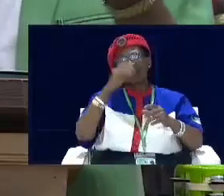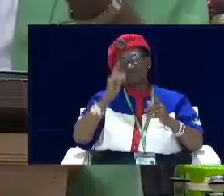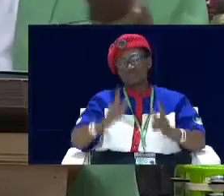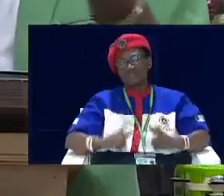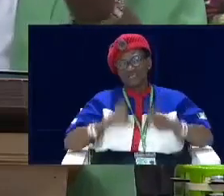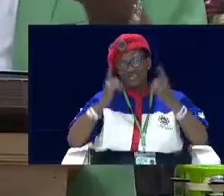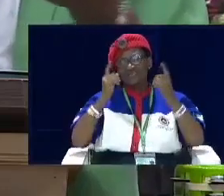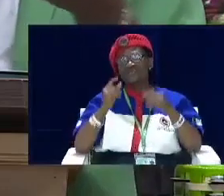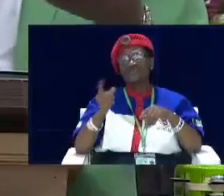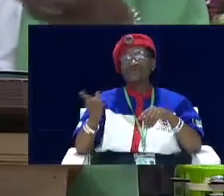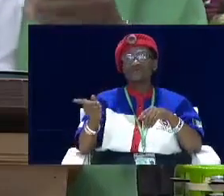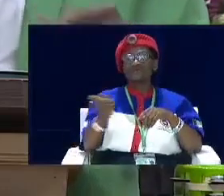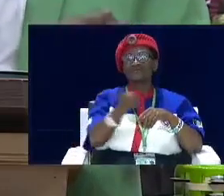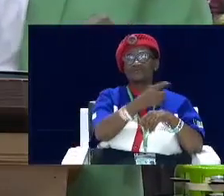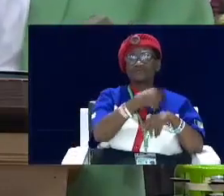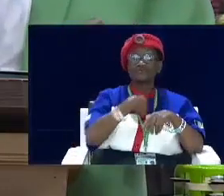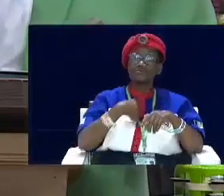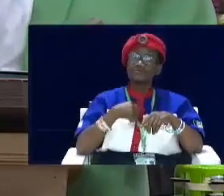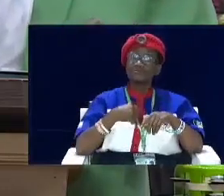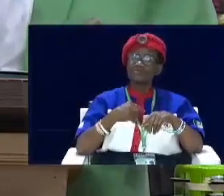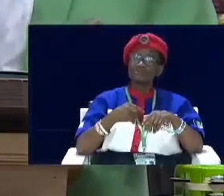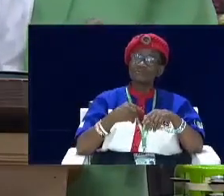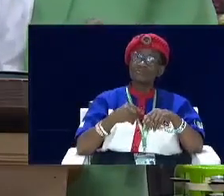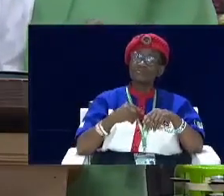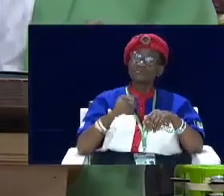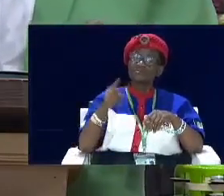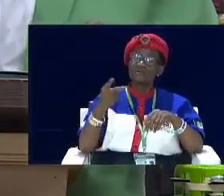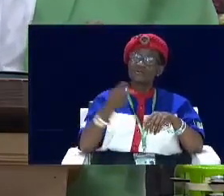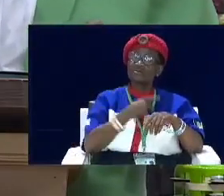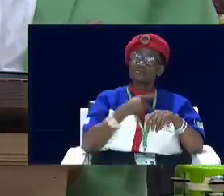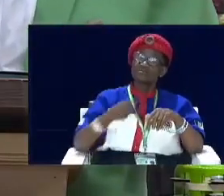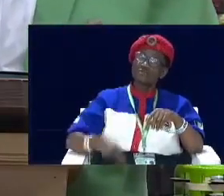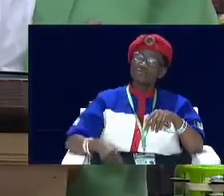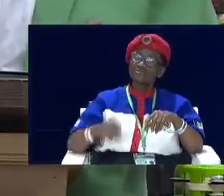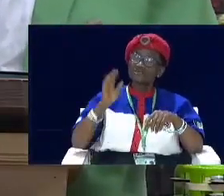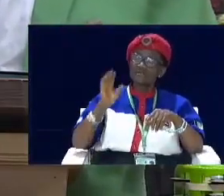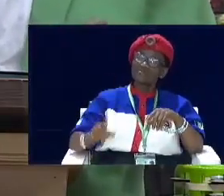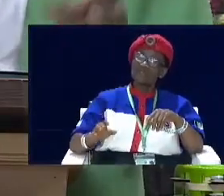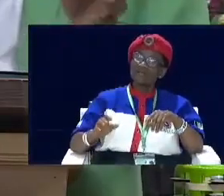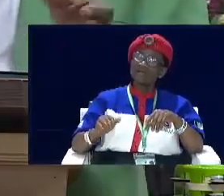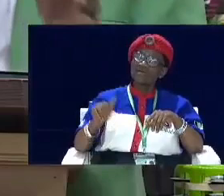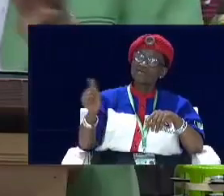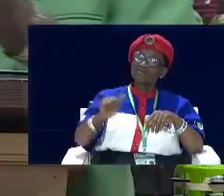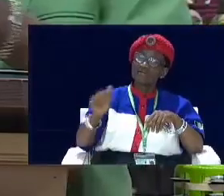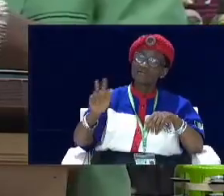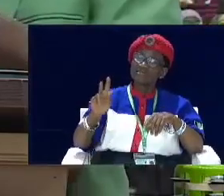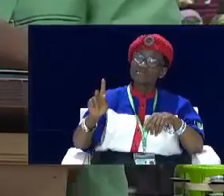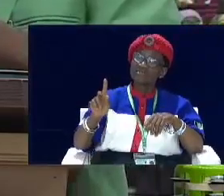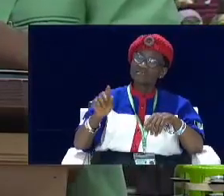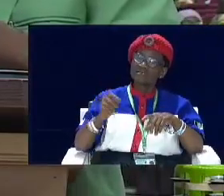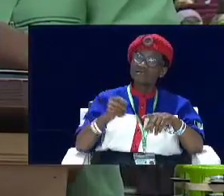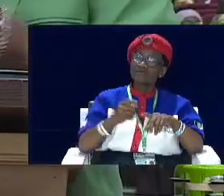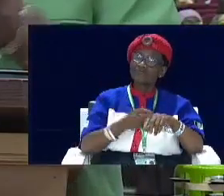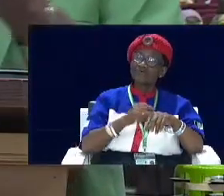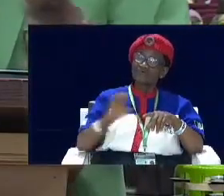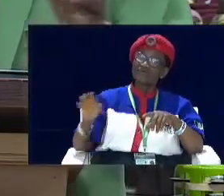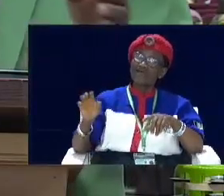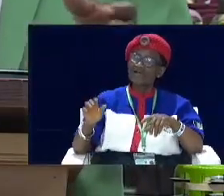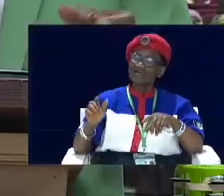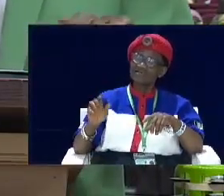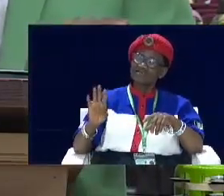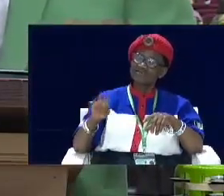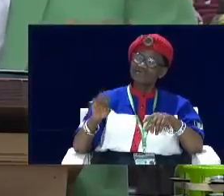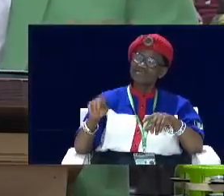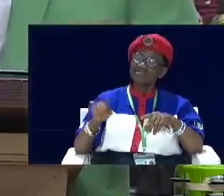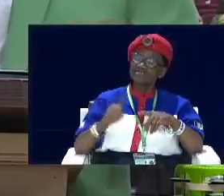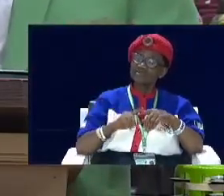know, in 2 Kings chapter 13. Na ninu oba ke iwe oba keji ori ketala. From verse 14 to 21. Lati ese